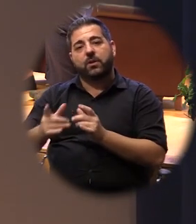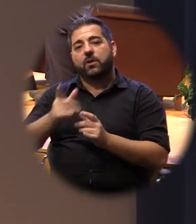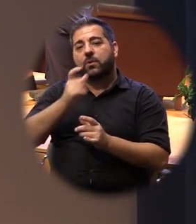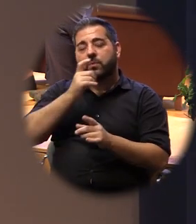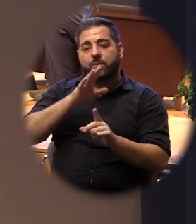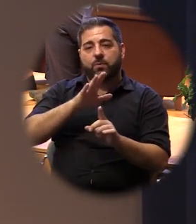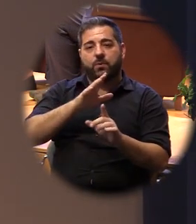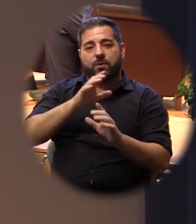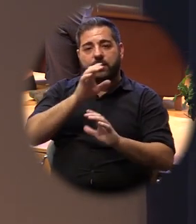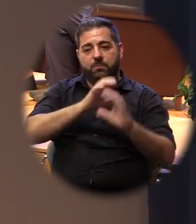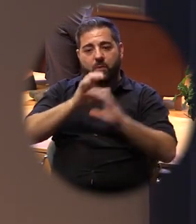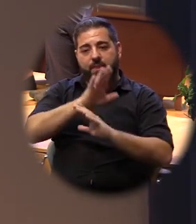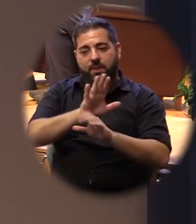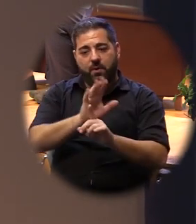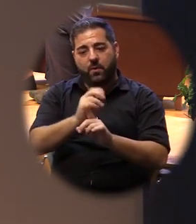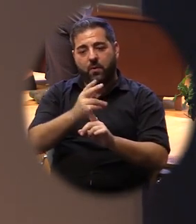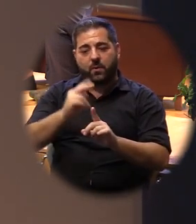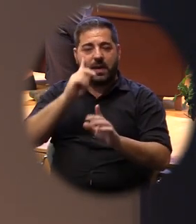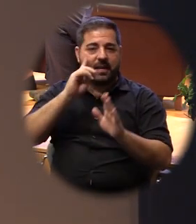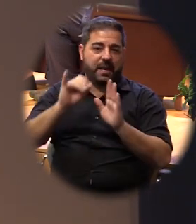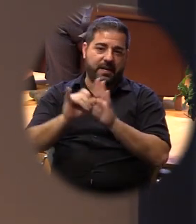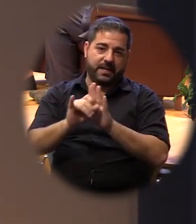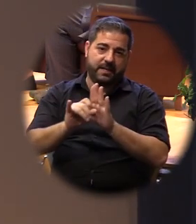own identity?